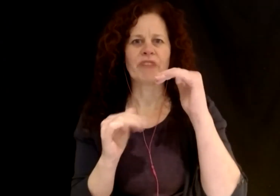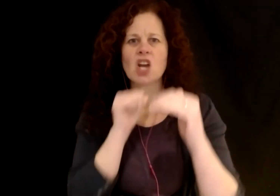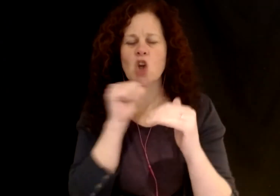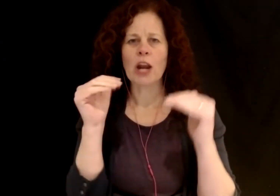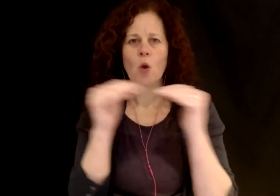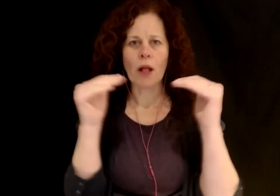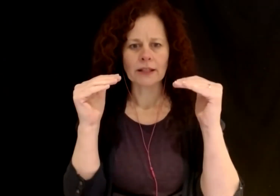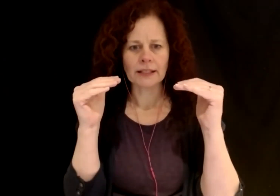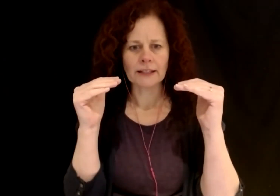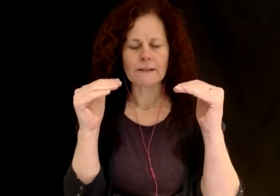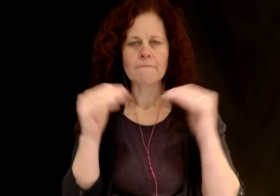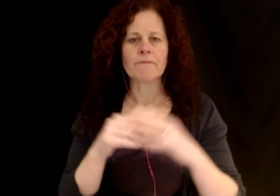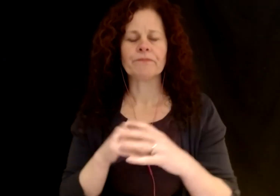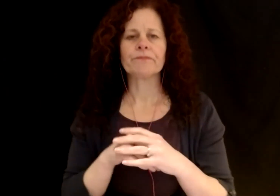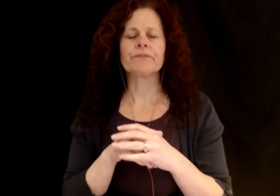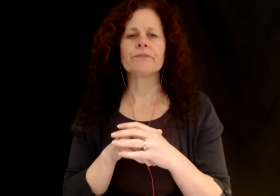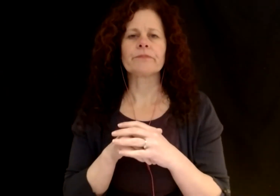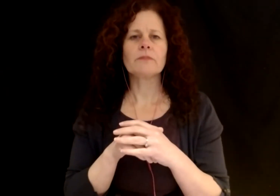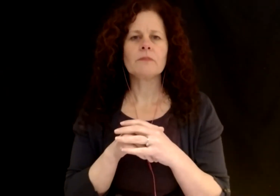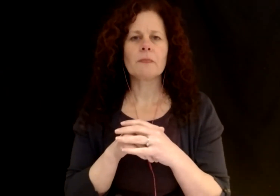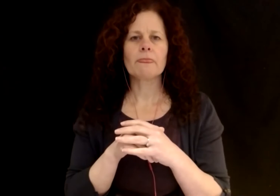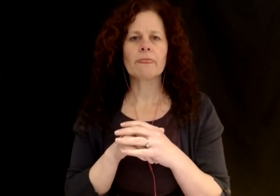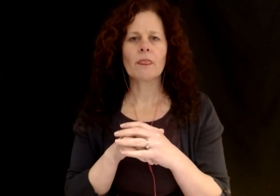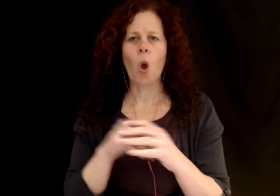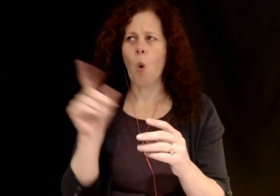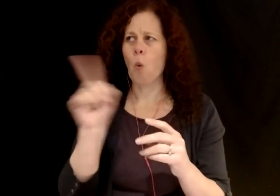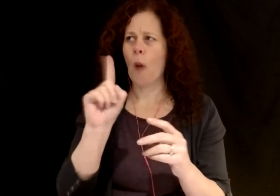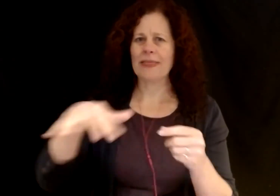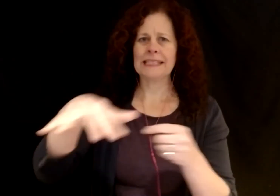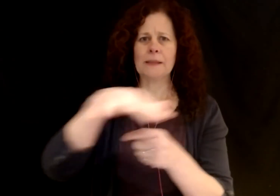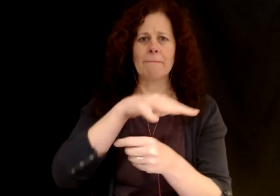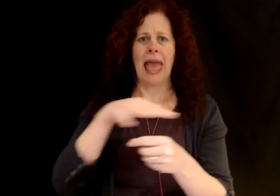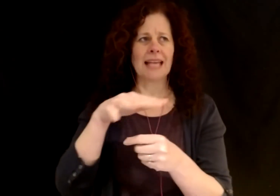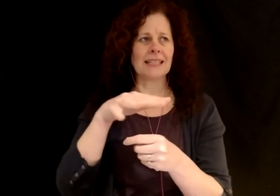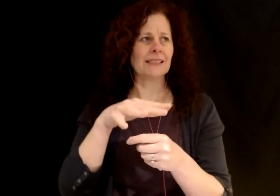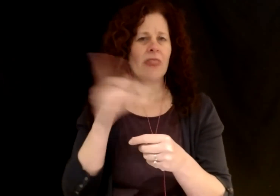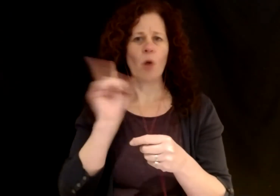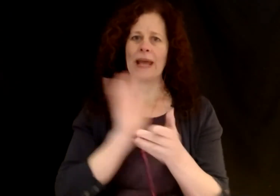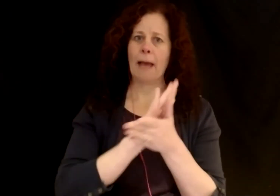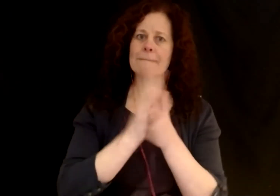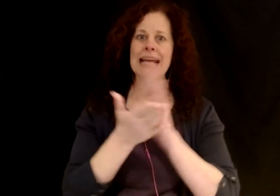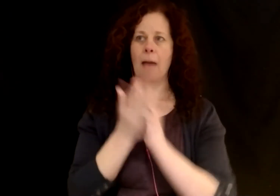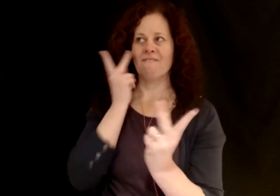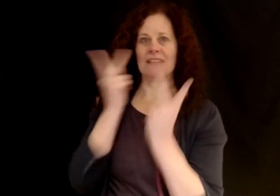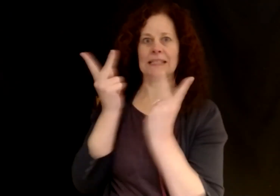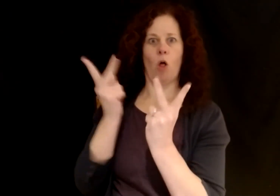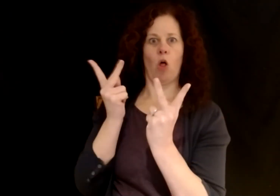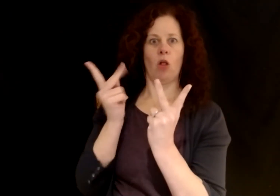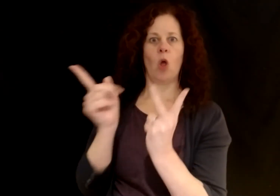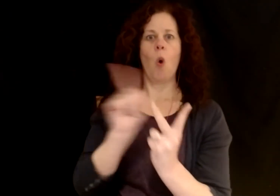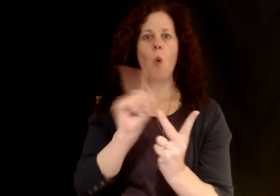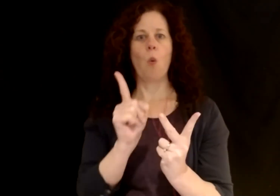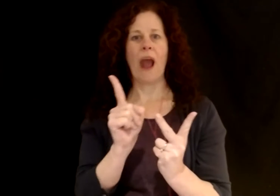in which we can make visible that which is too often invisible. And by that I mean is, how do